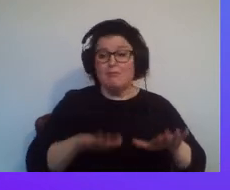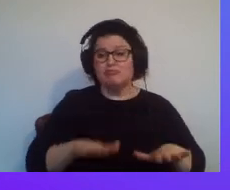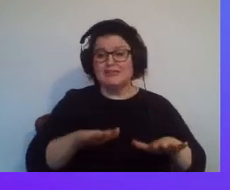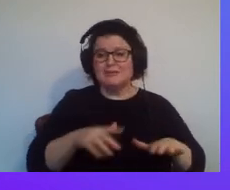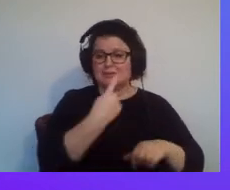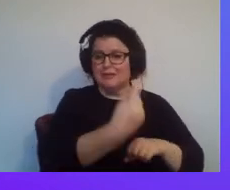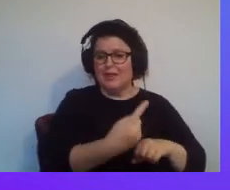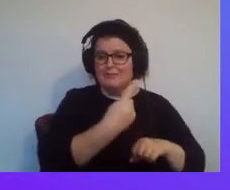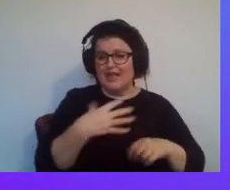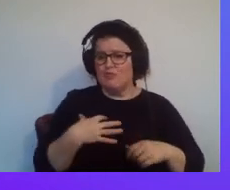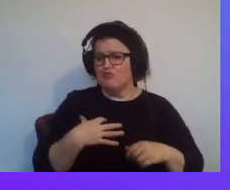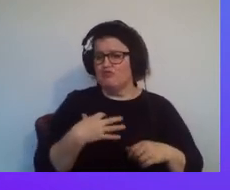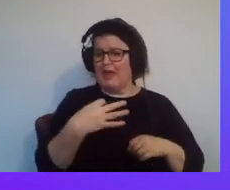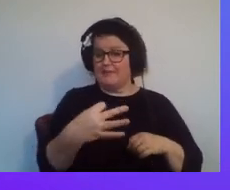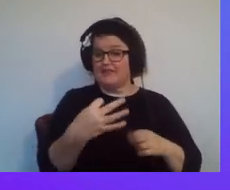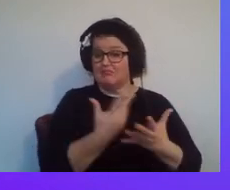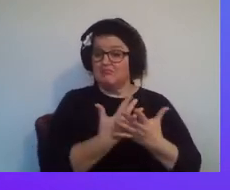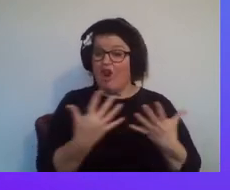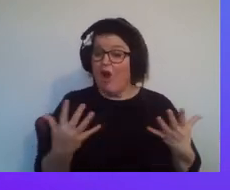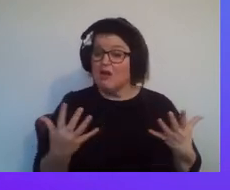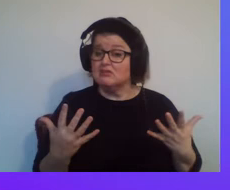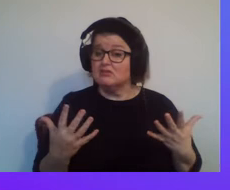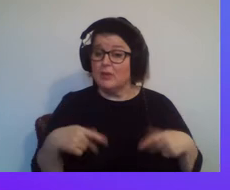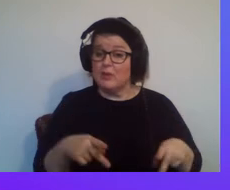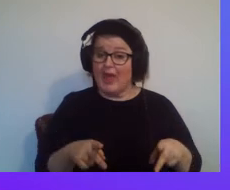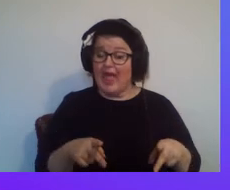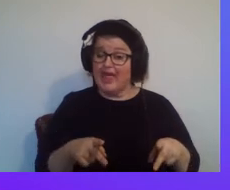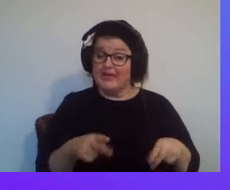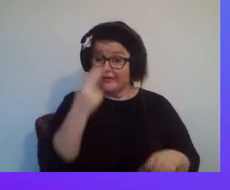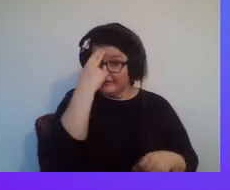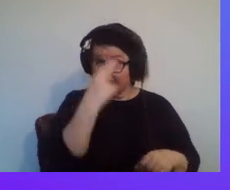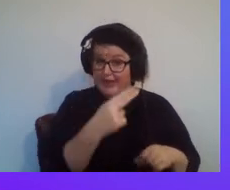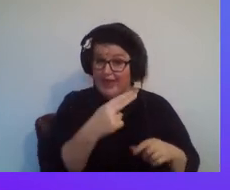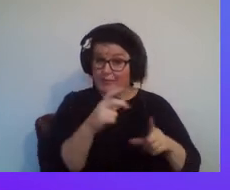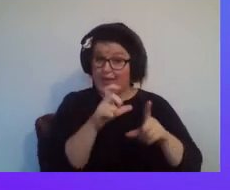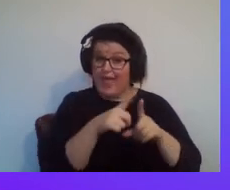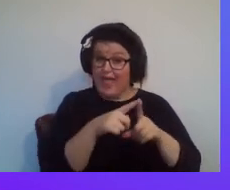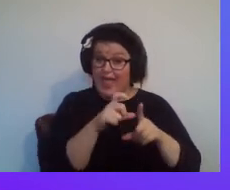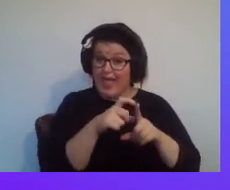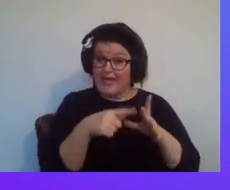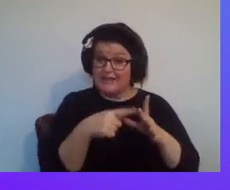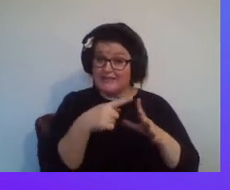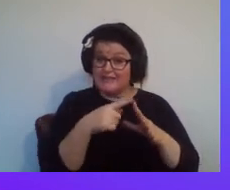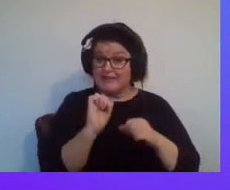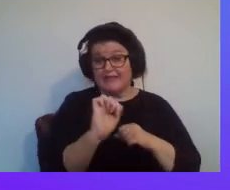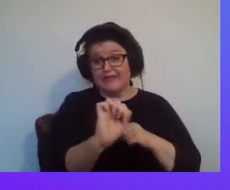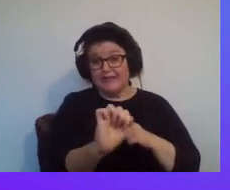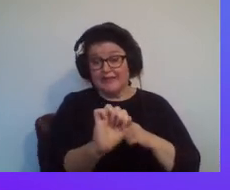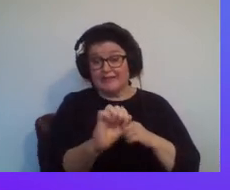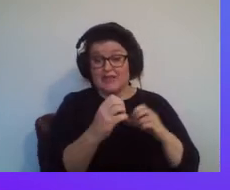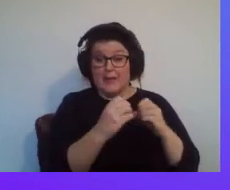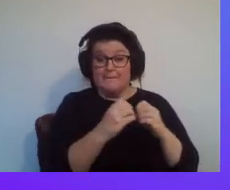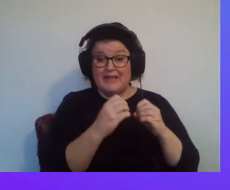felt it, you've had many, many hours of conversations on your BBC programme. What has been your